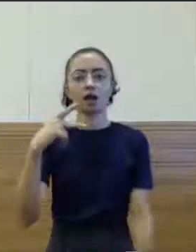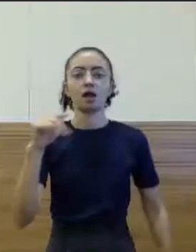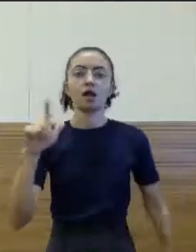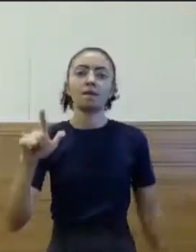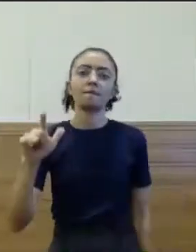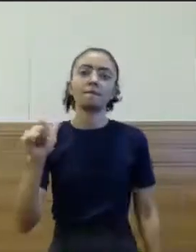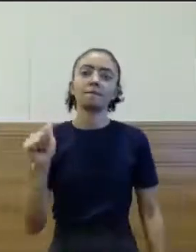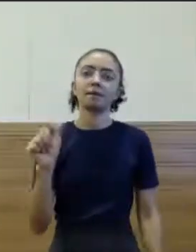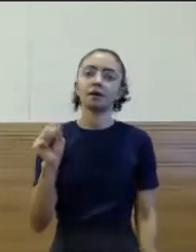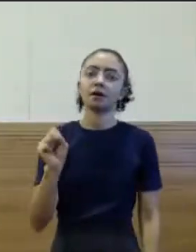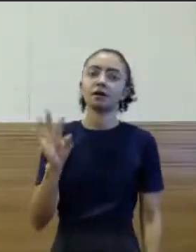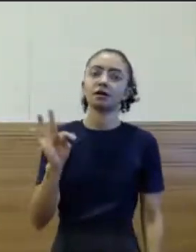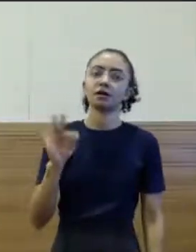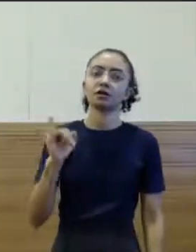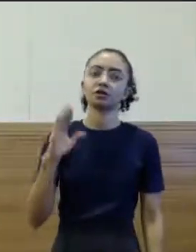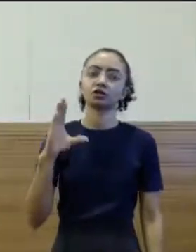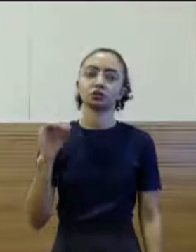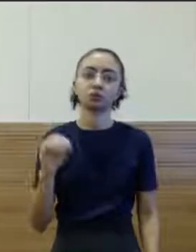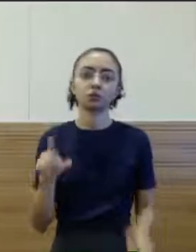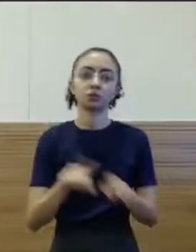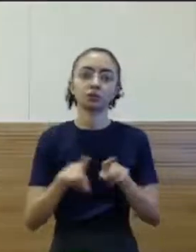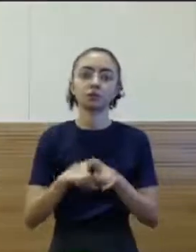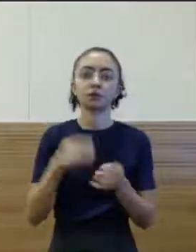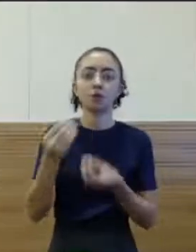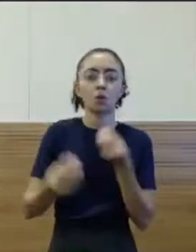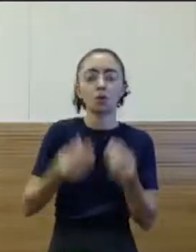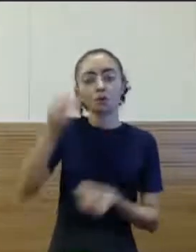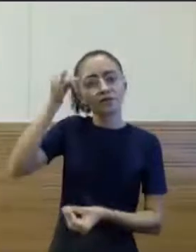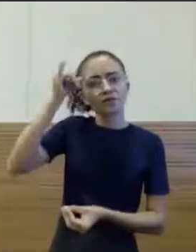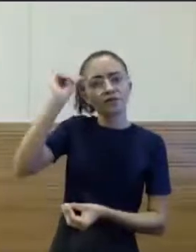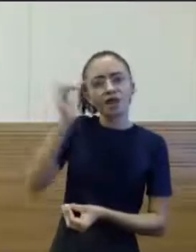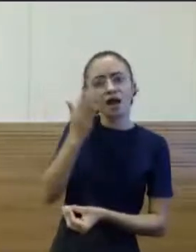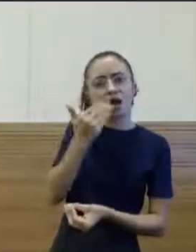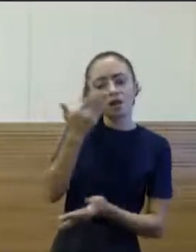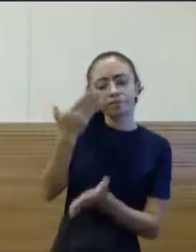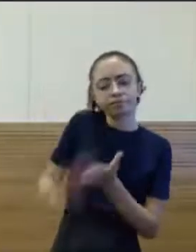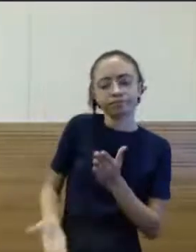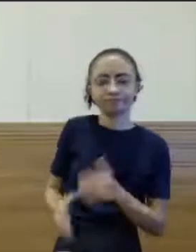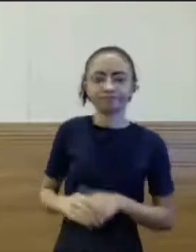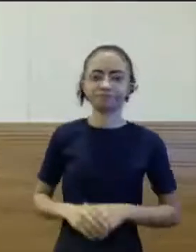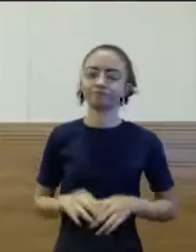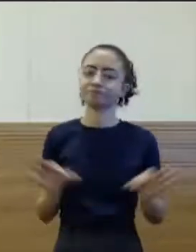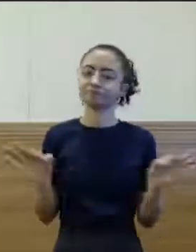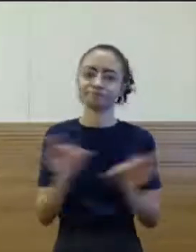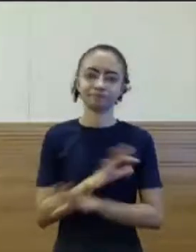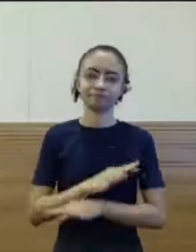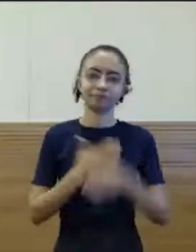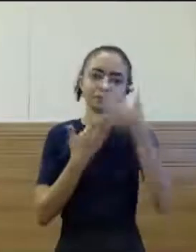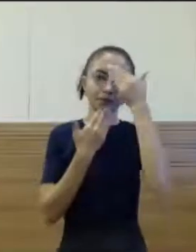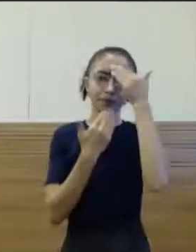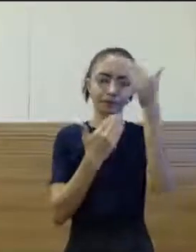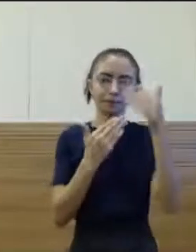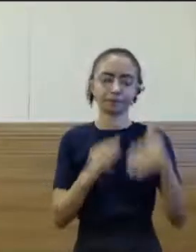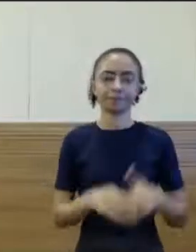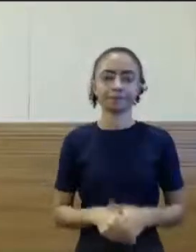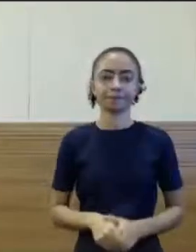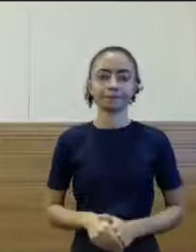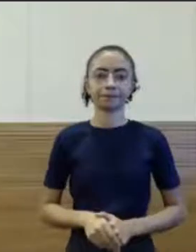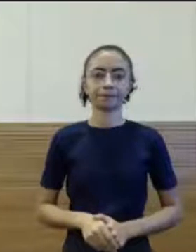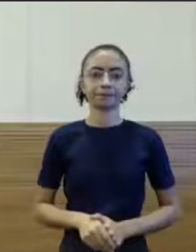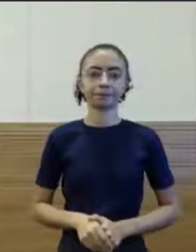plastics, and food waste. That's what I wanted to bring. Thank you very much.